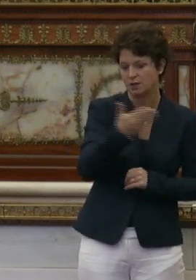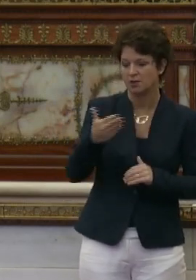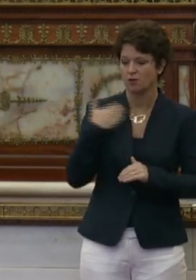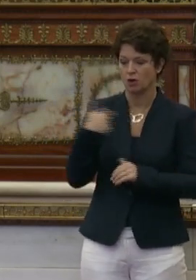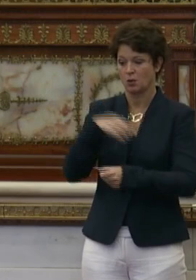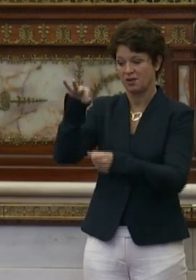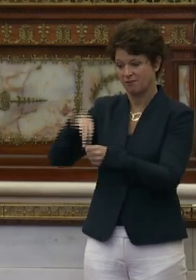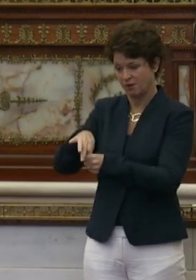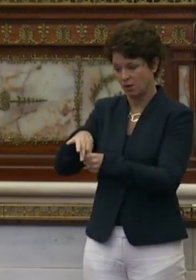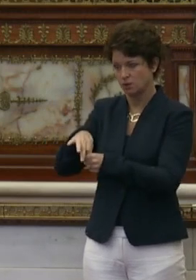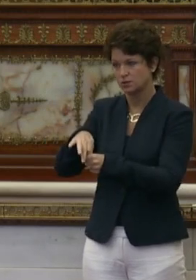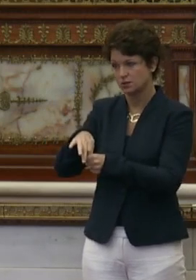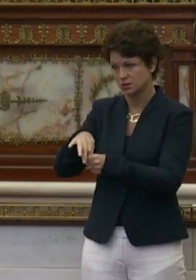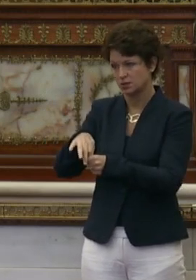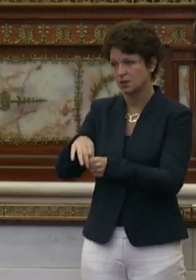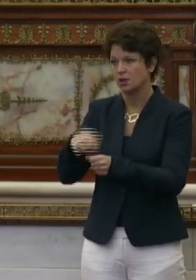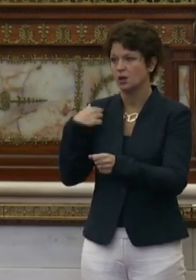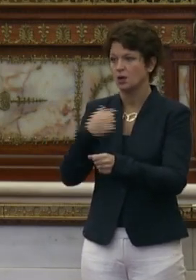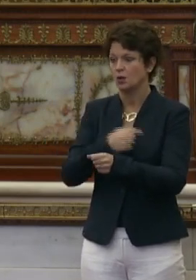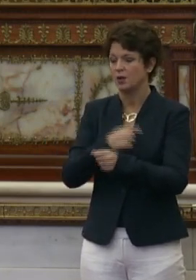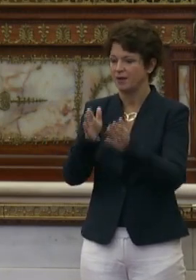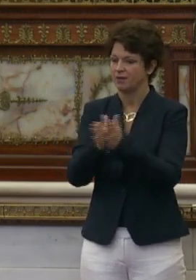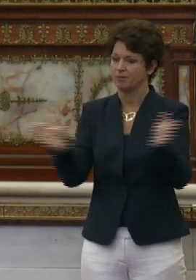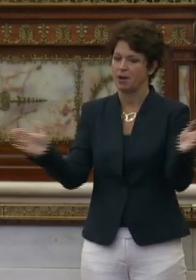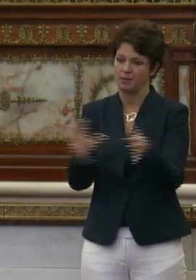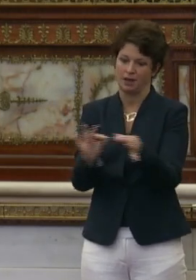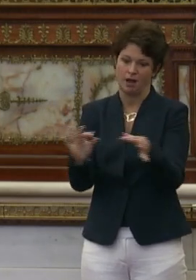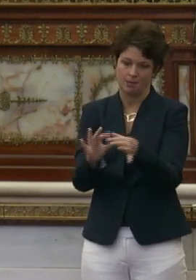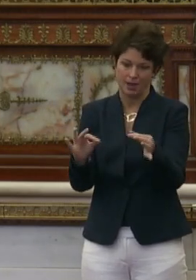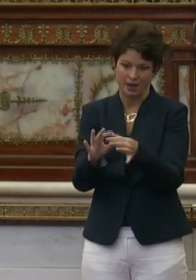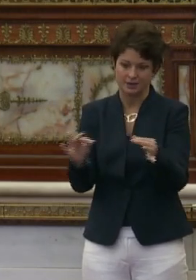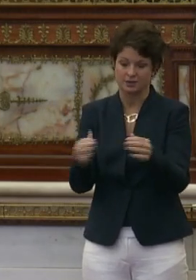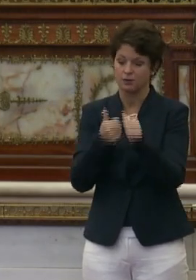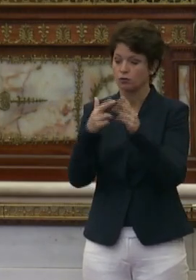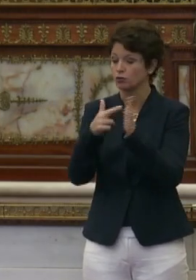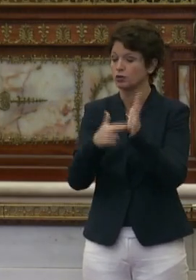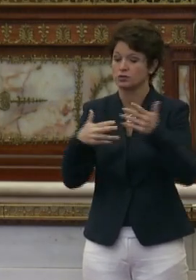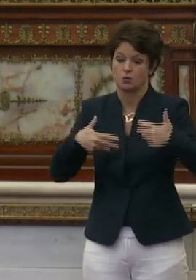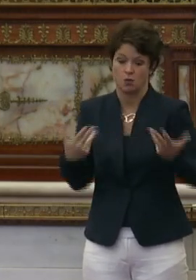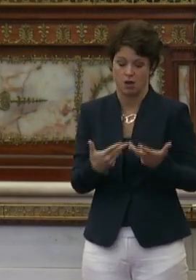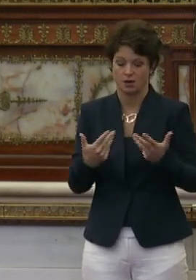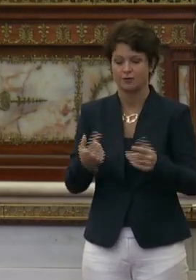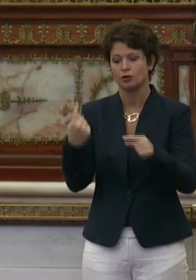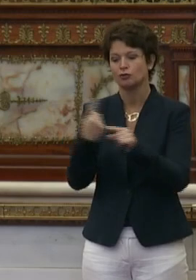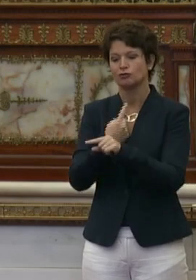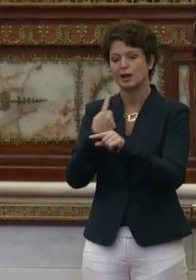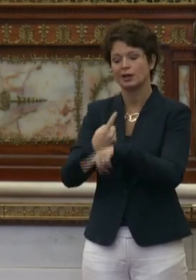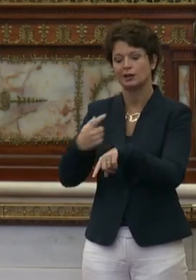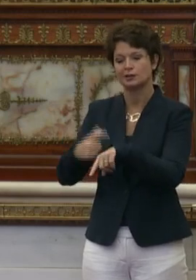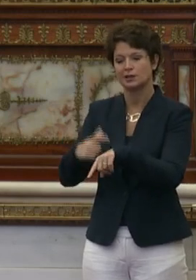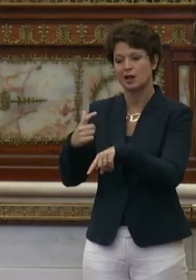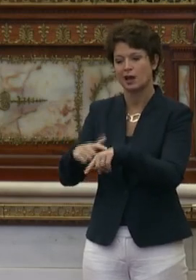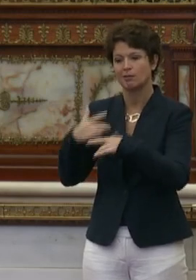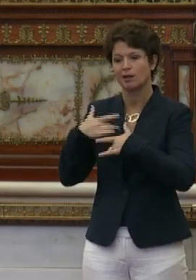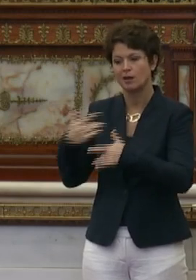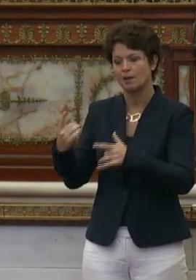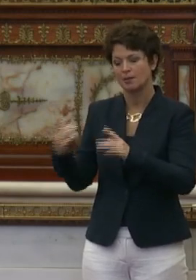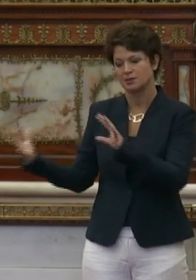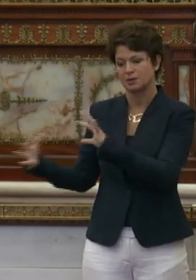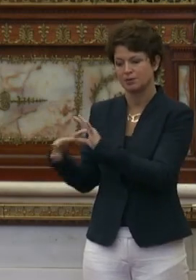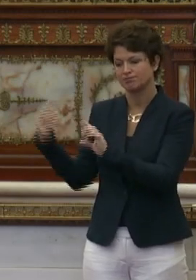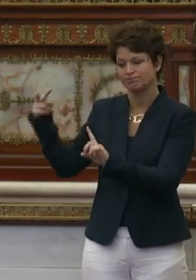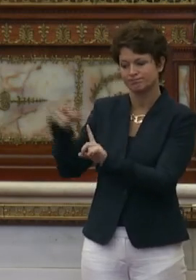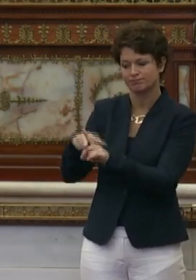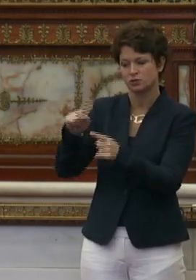these resolutions and bills, we will consider public comment and will go as follows. Under normal circumstances, public comment must concern matters